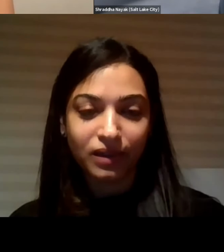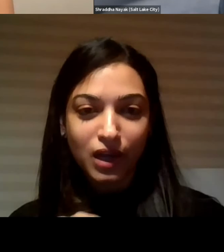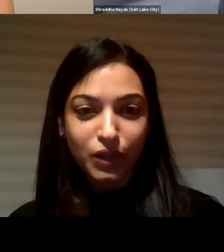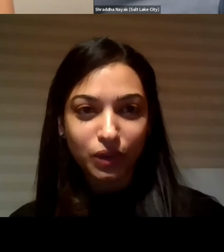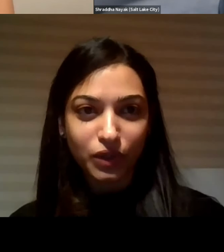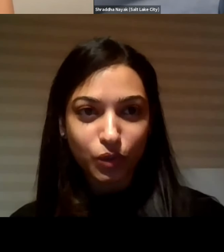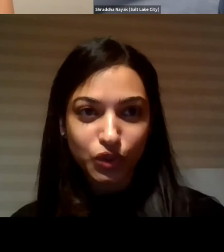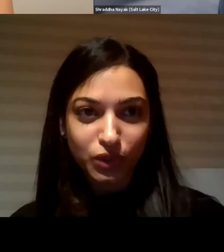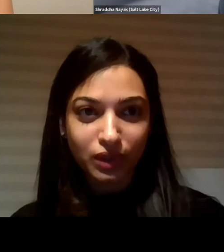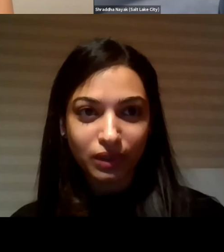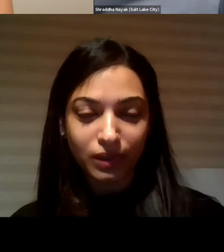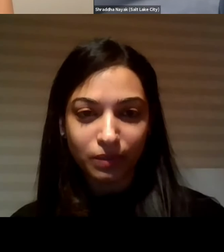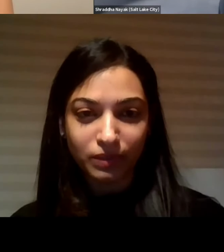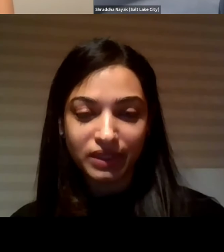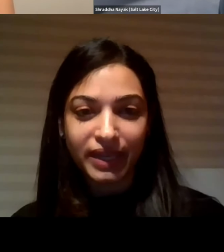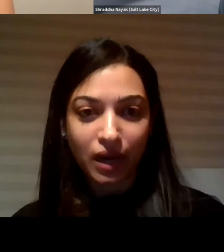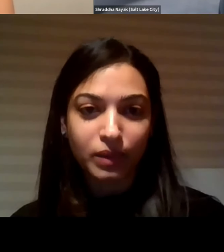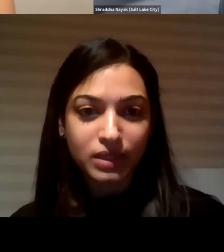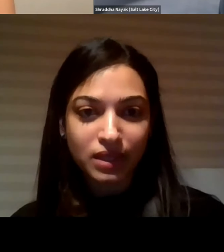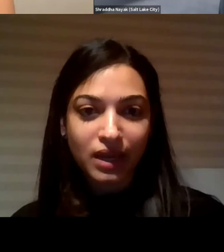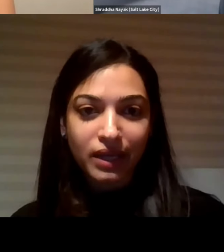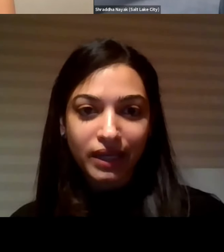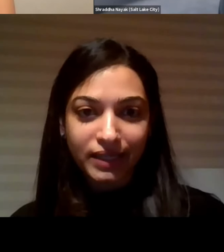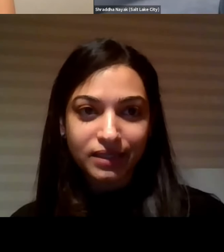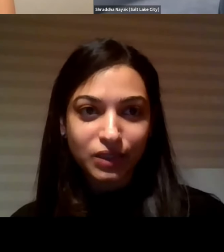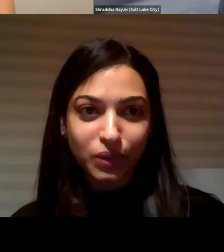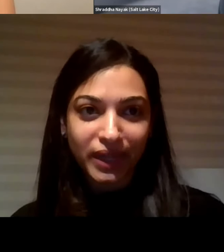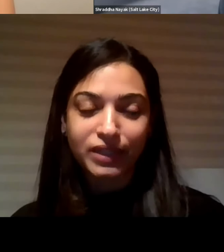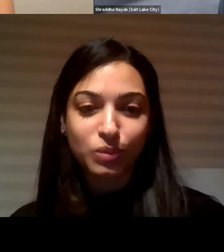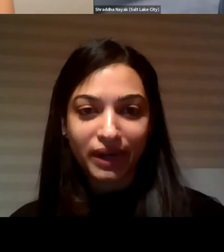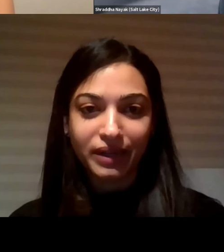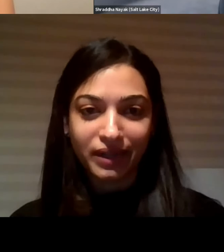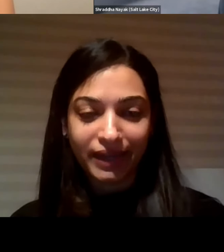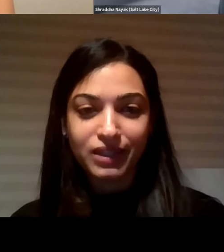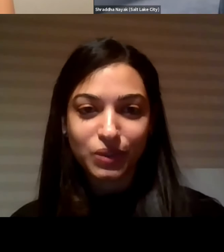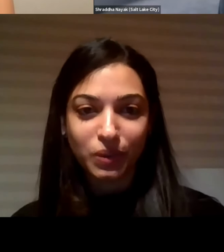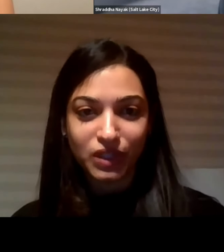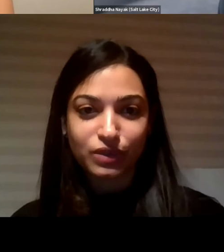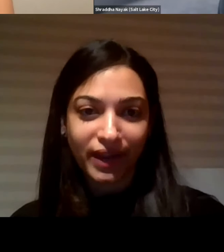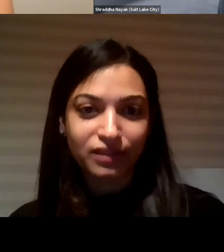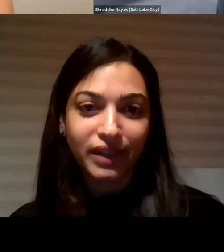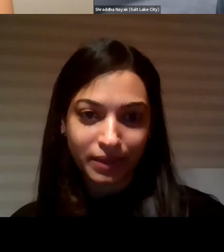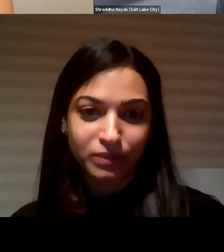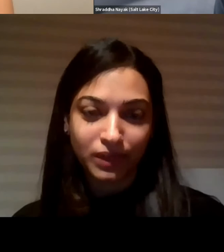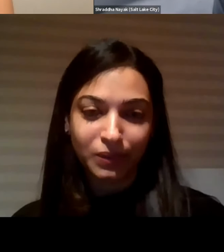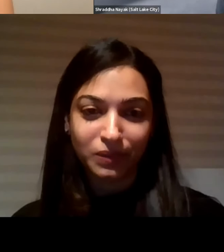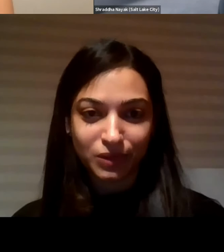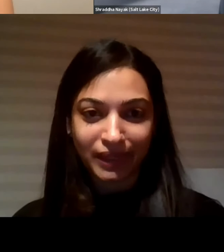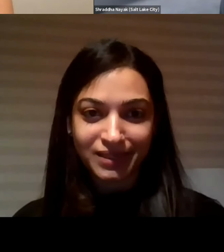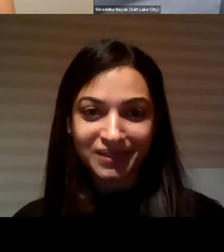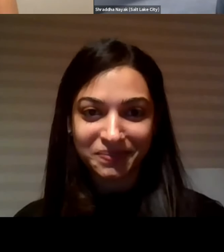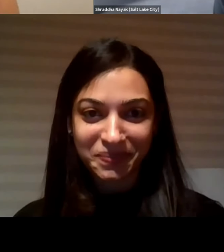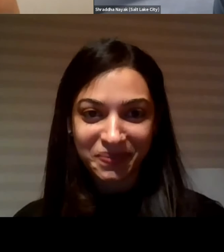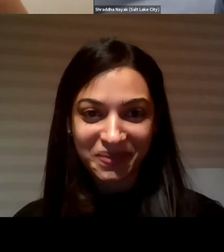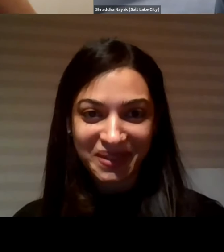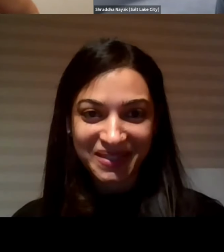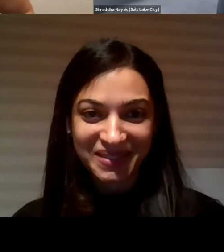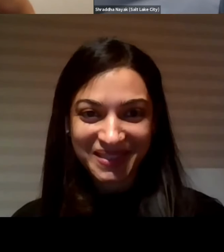like usual day hours. It didn't, you know, get into my head. So she's trying at 3 a.m. now. So let's